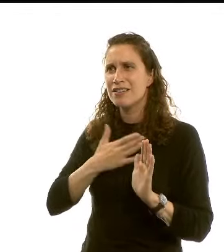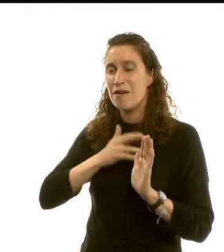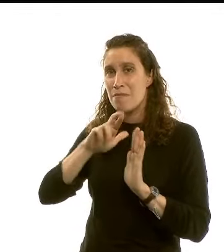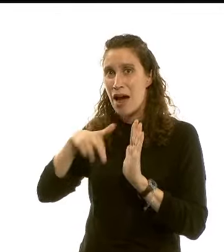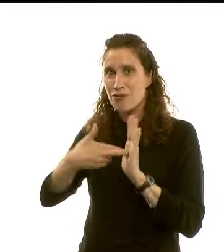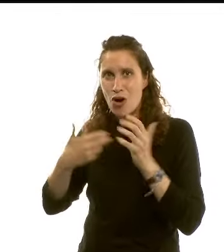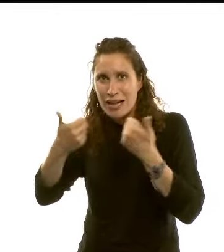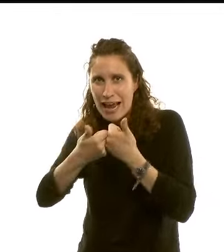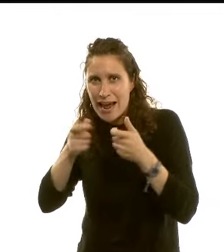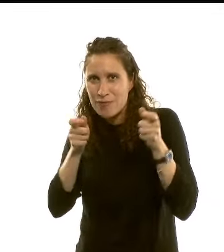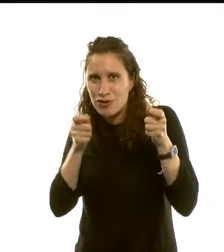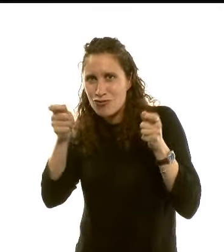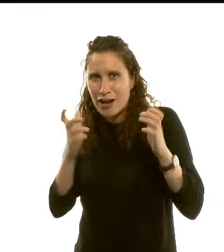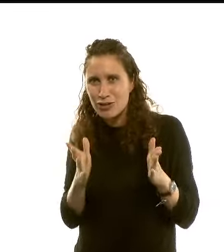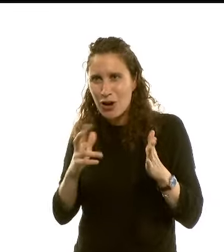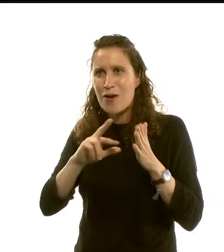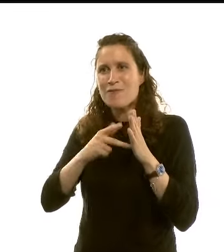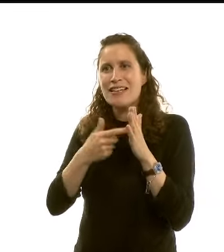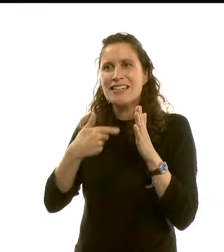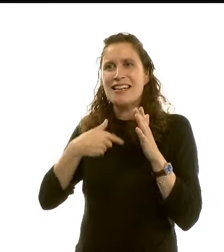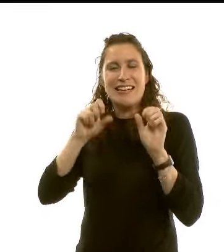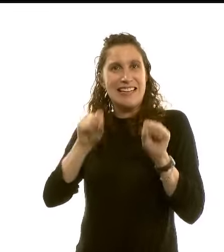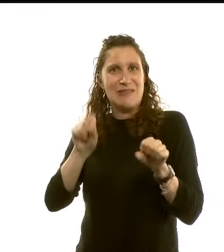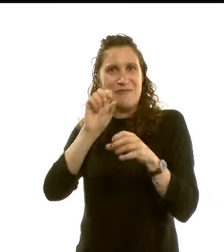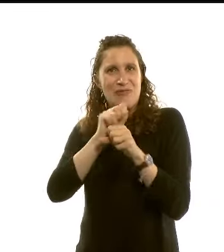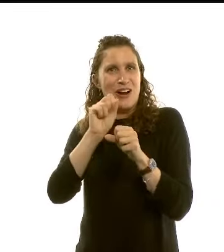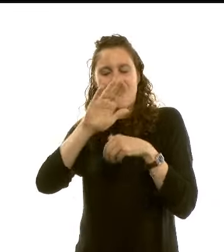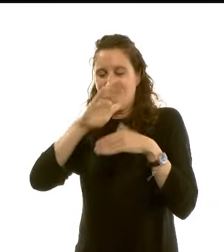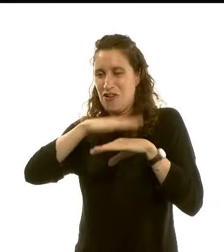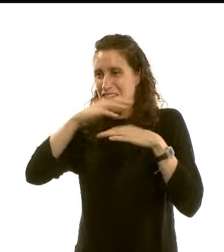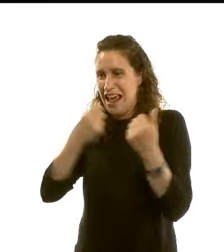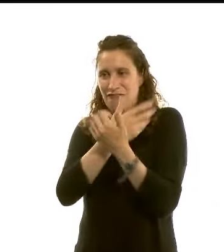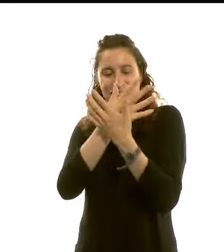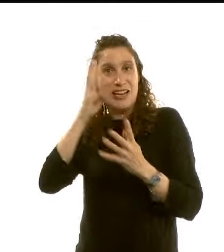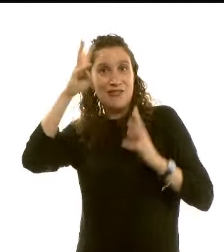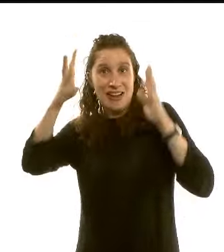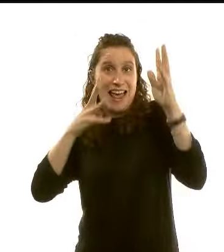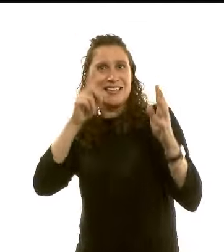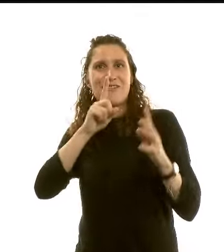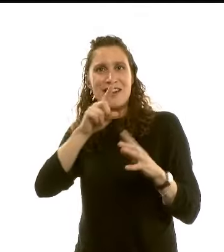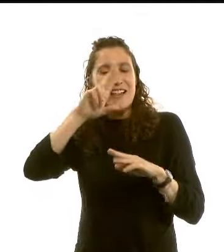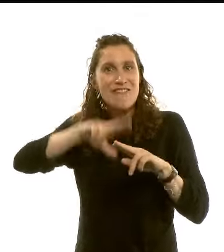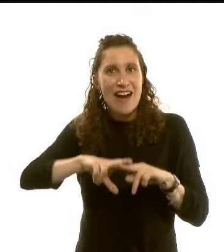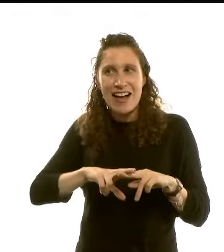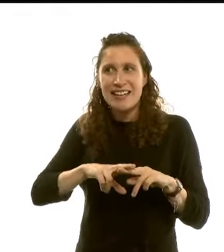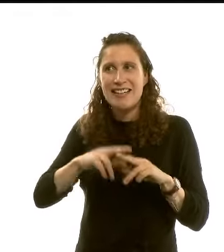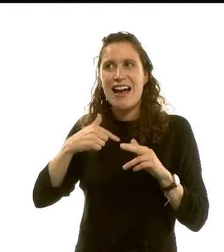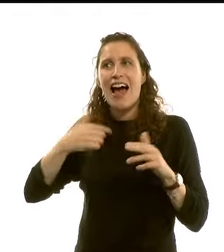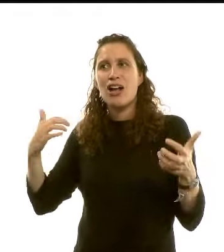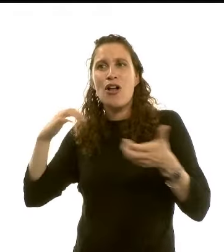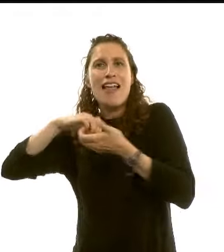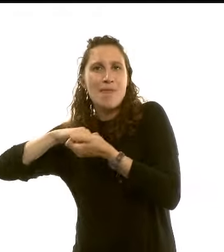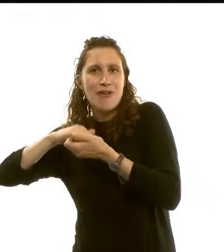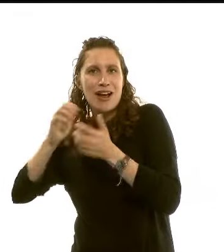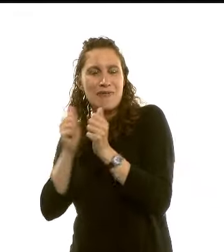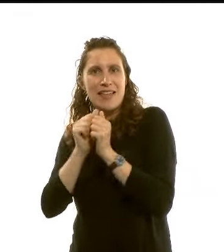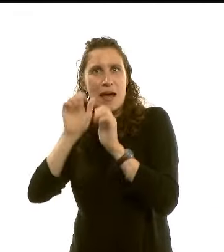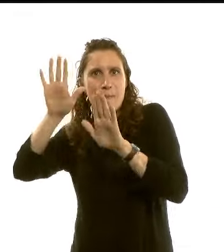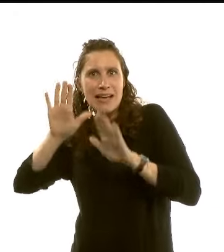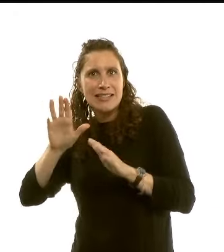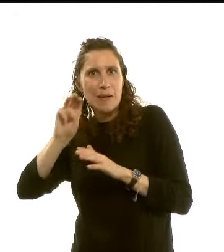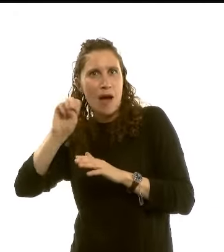called game director. So that means that I get to work on like all the creative things, which is really fun. So I collaborate with like the amazing Minecraft team and